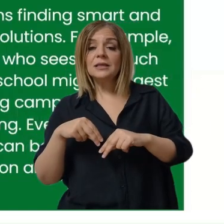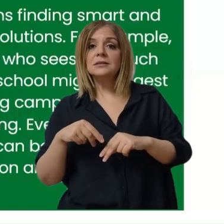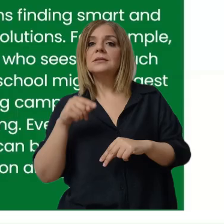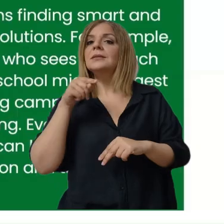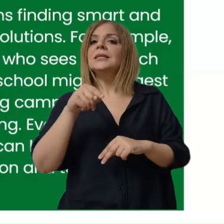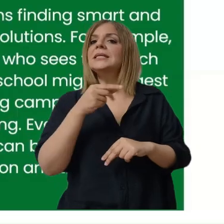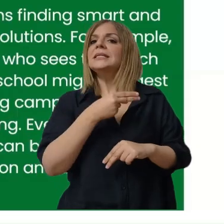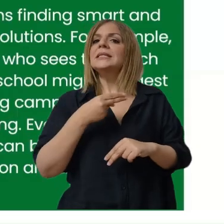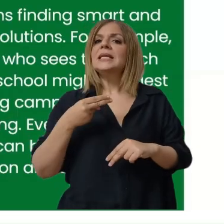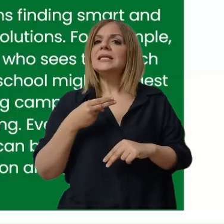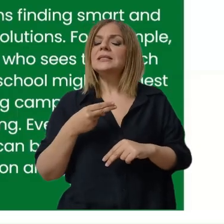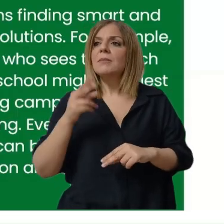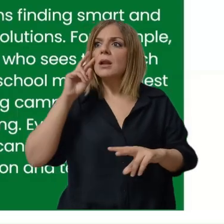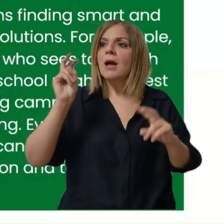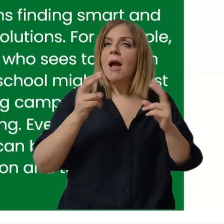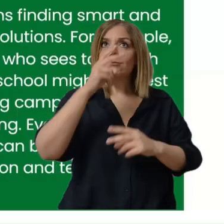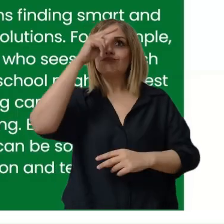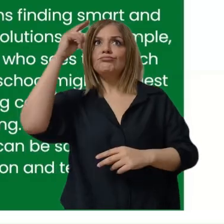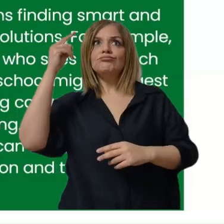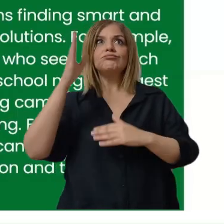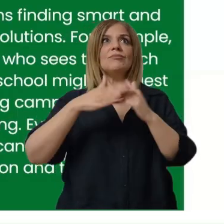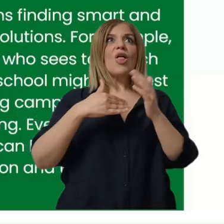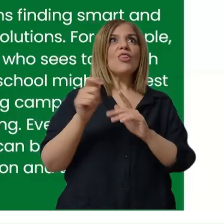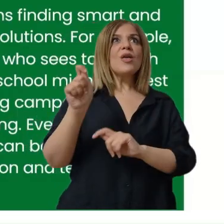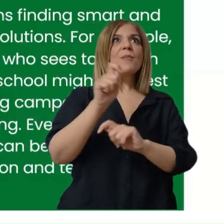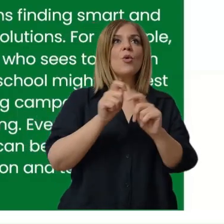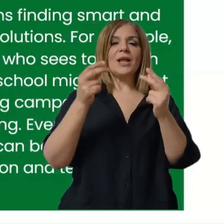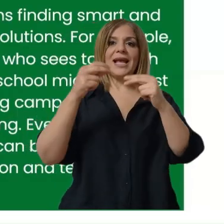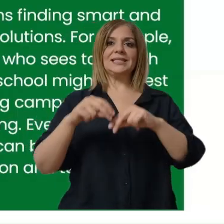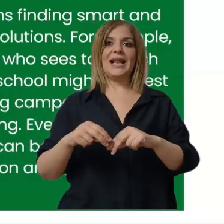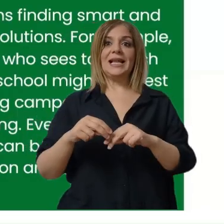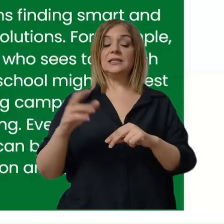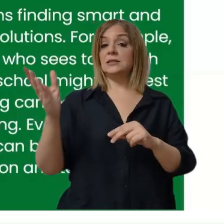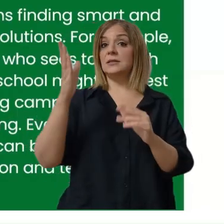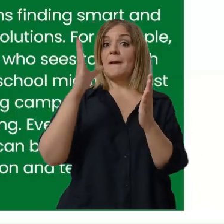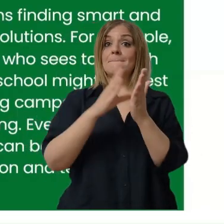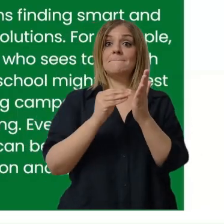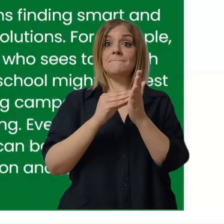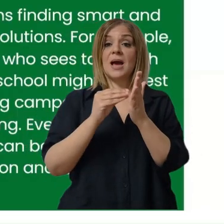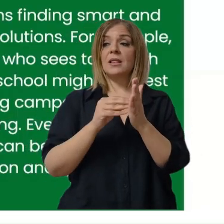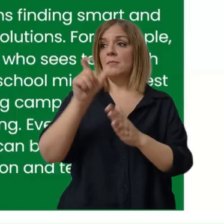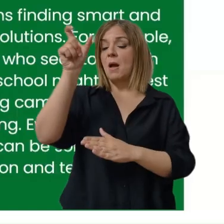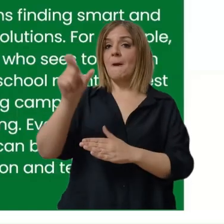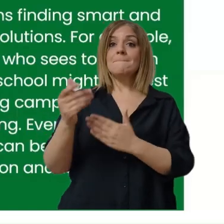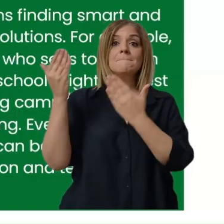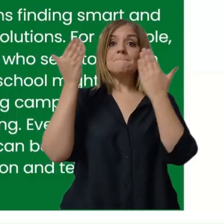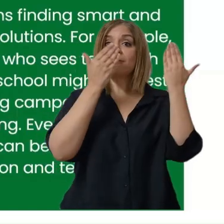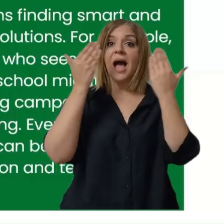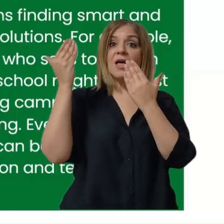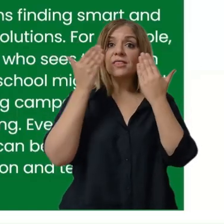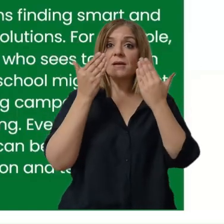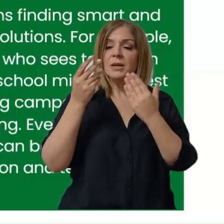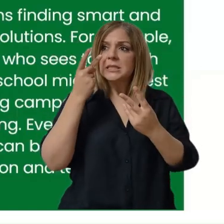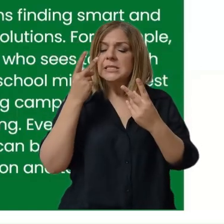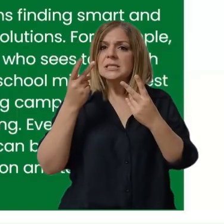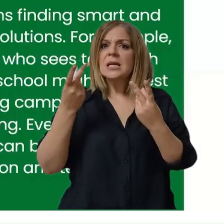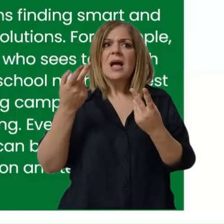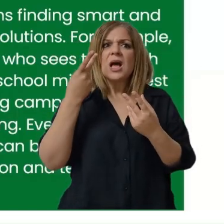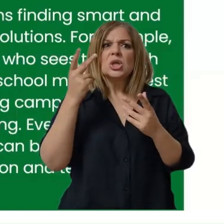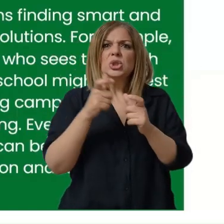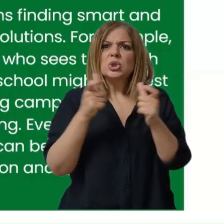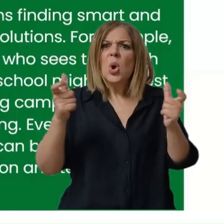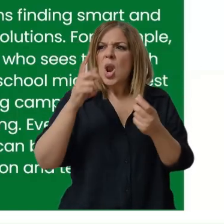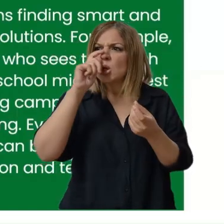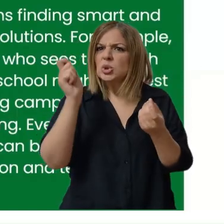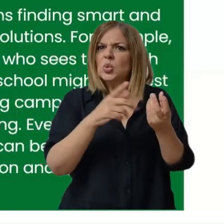which this means finding smart, creative solutions. For example, a student who sees too much waste at